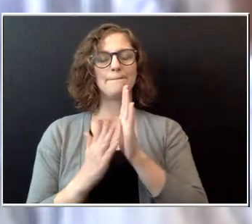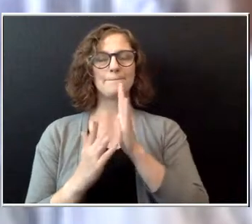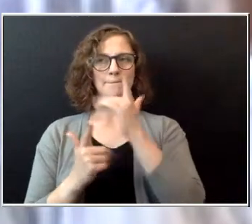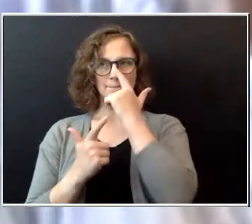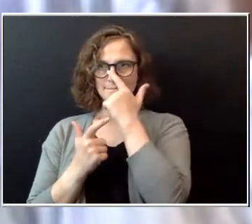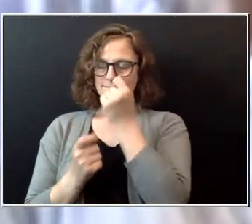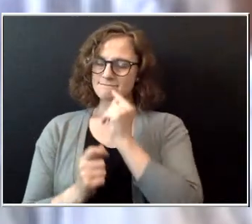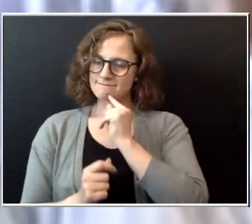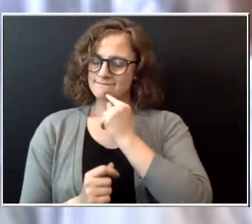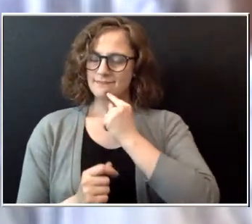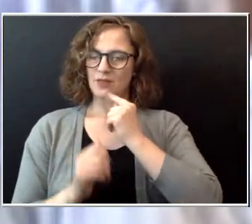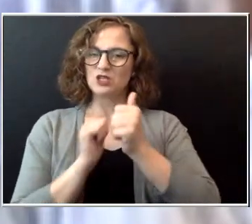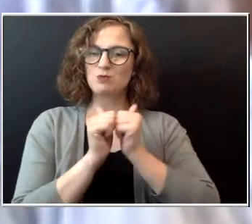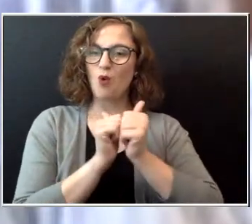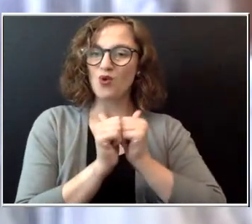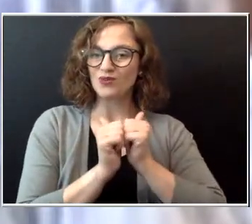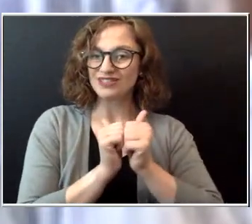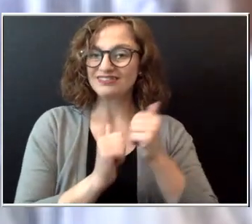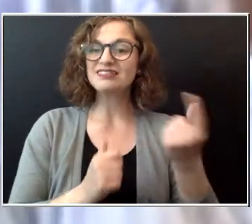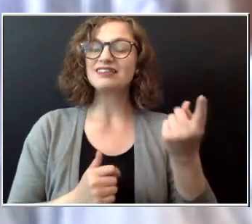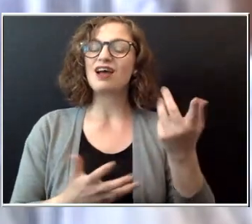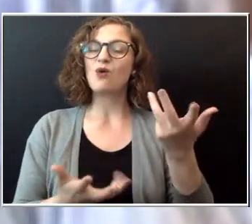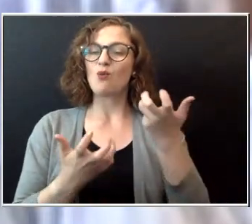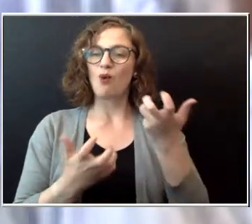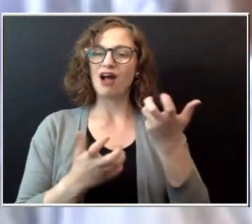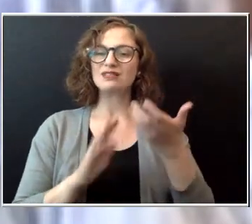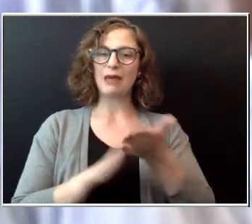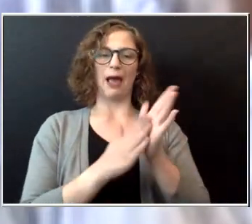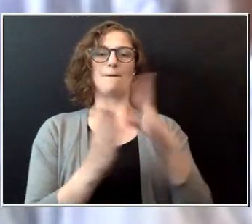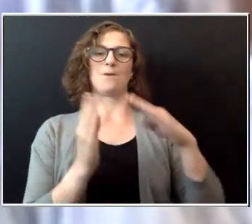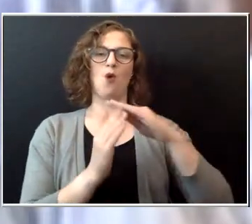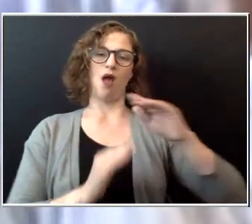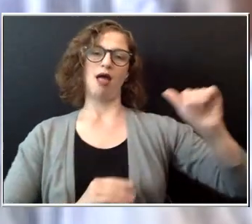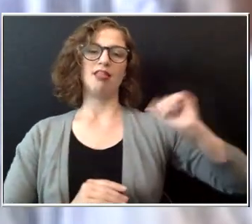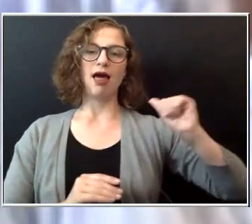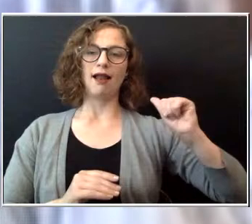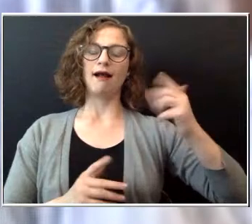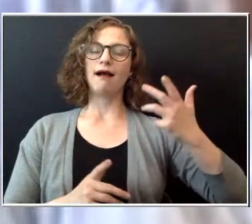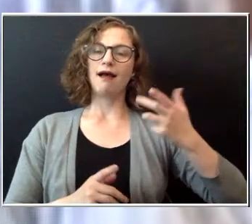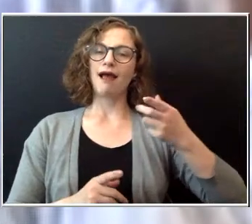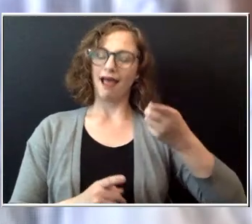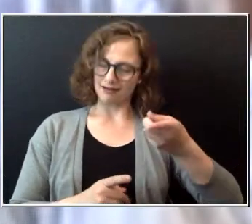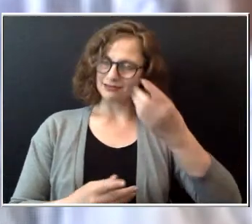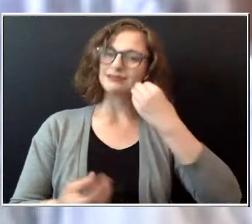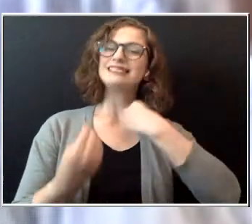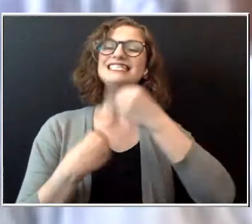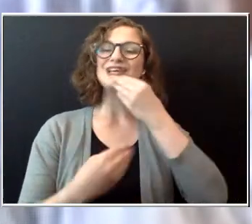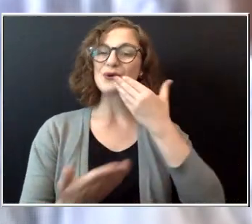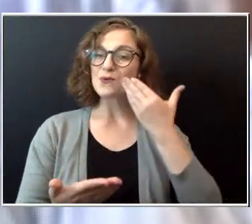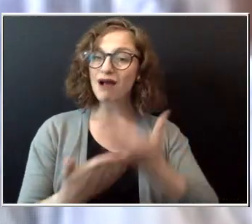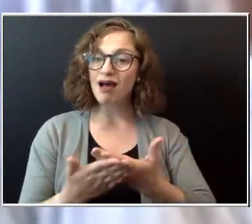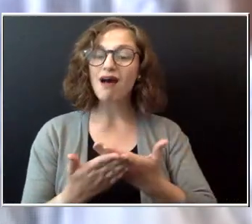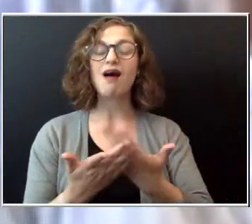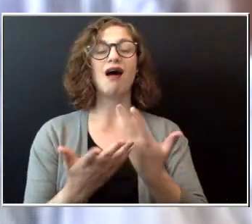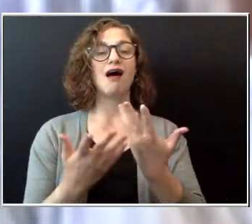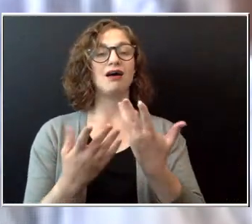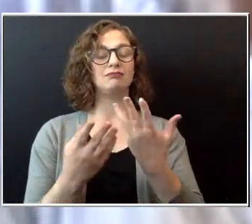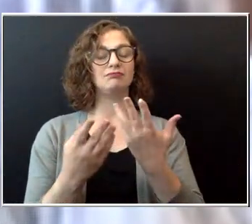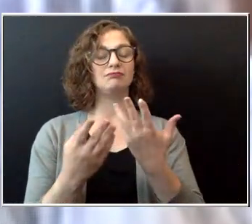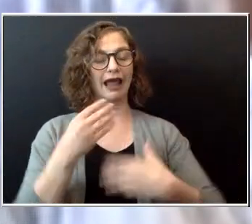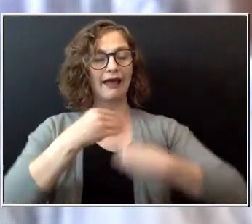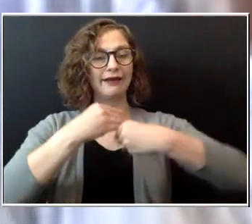really wanting to increase his athletic ability and eating well, and just getting the extra movement